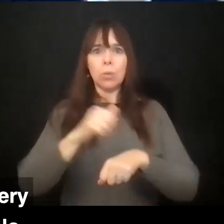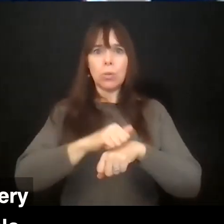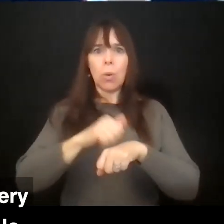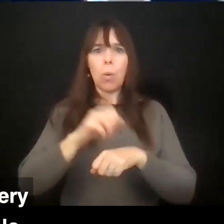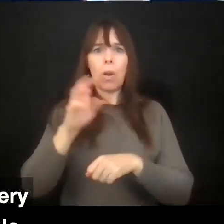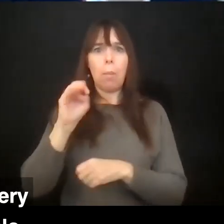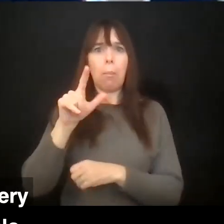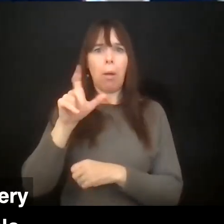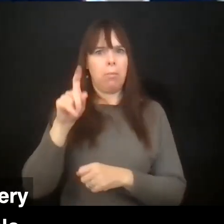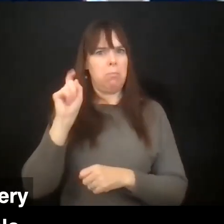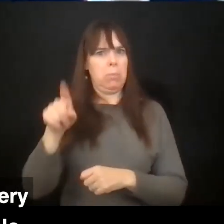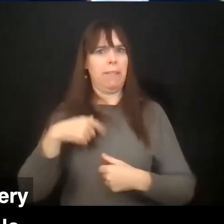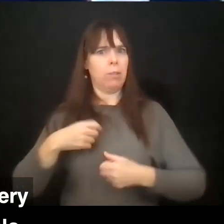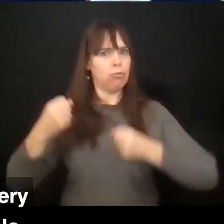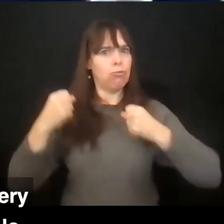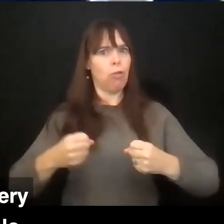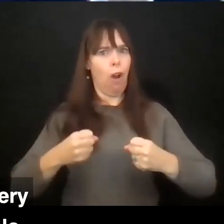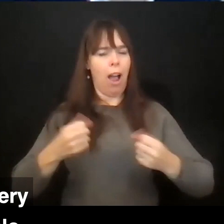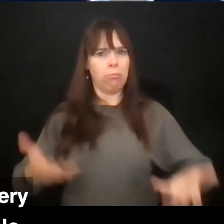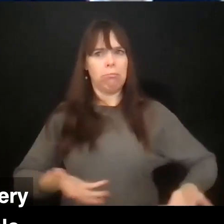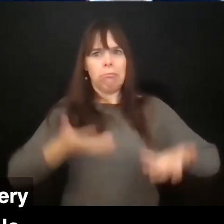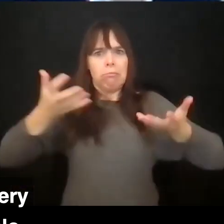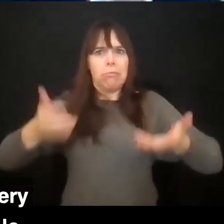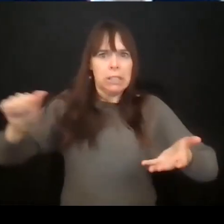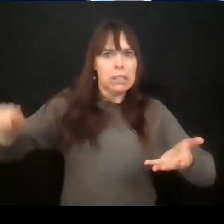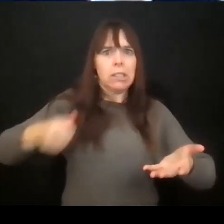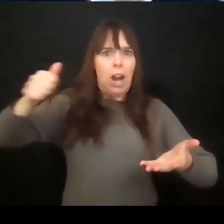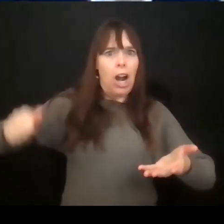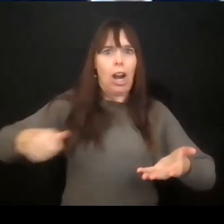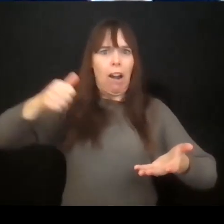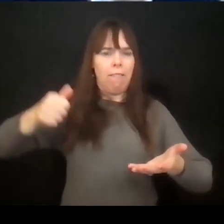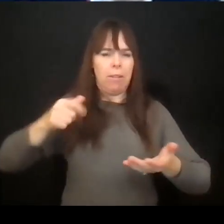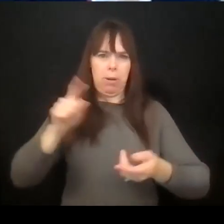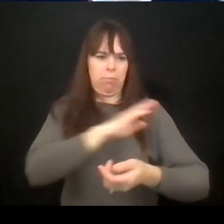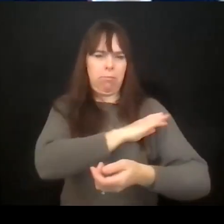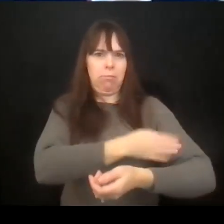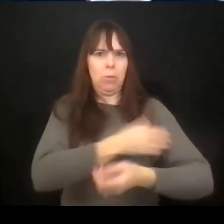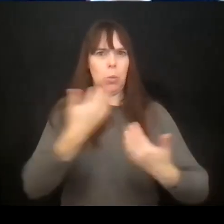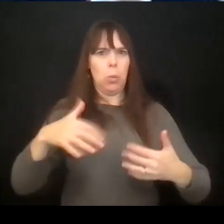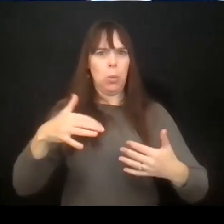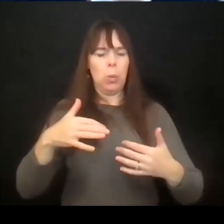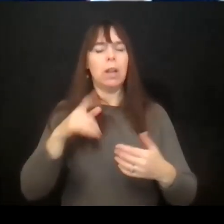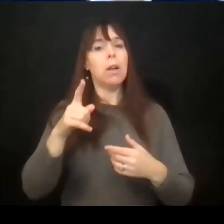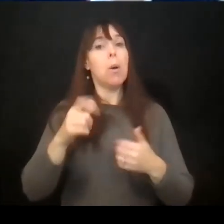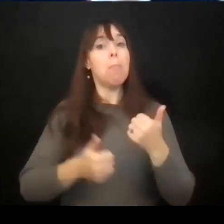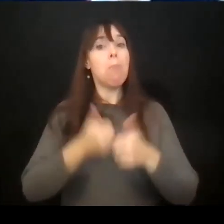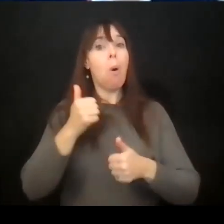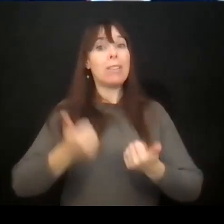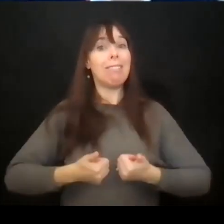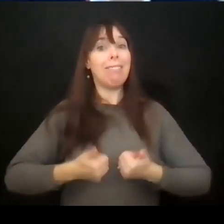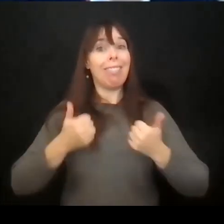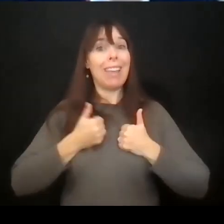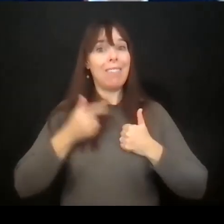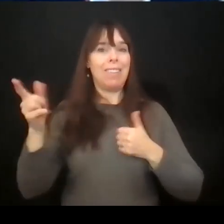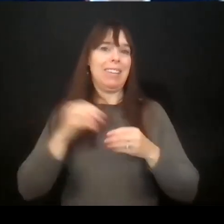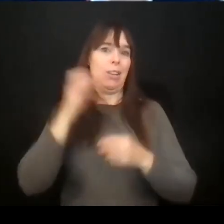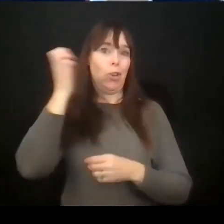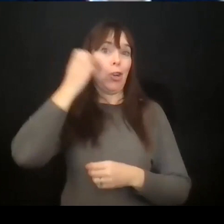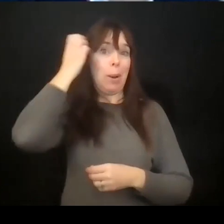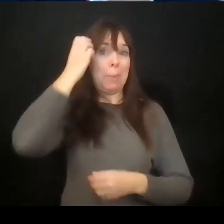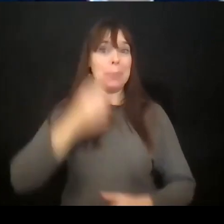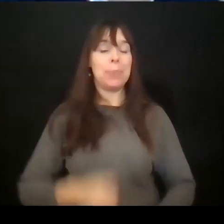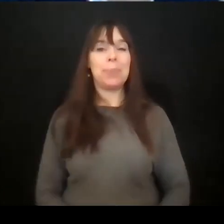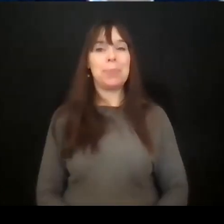be very strong to carve marble. She lived most of her life in Europe.